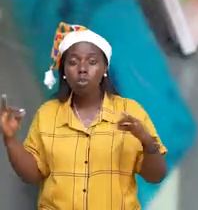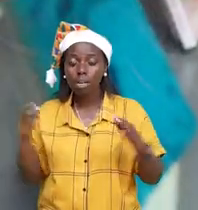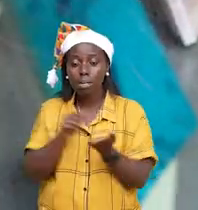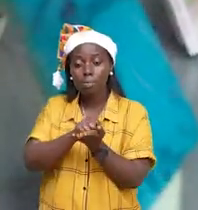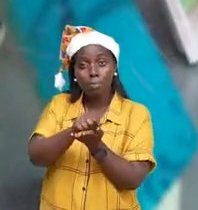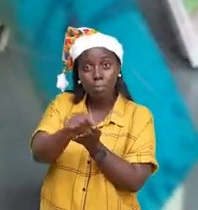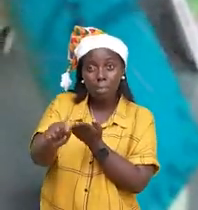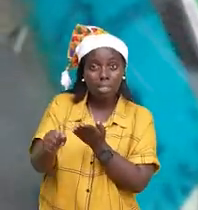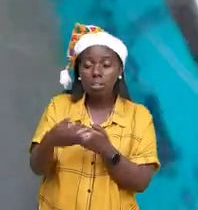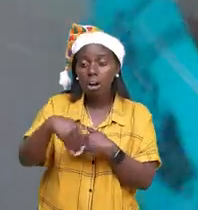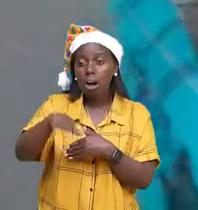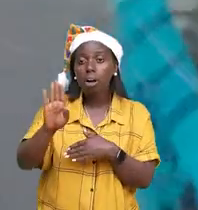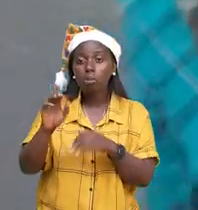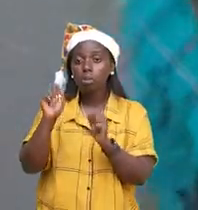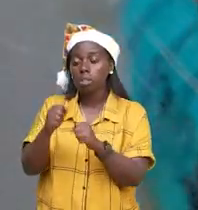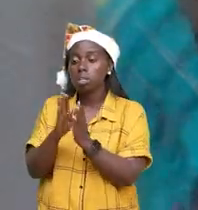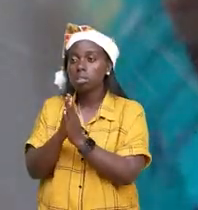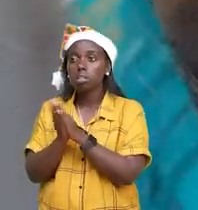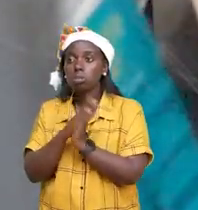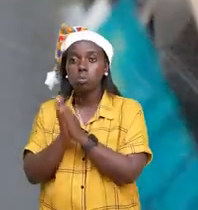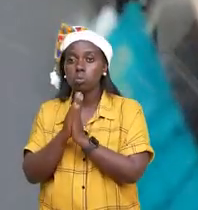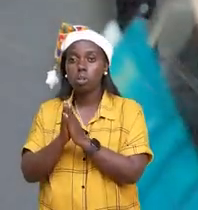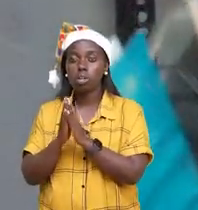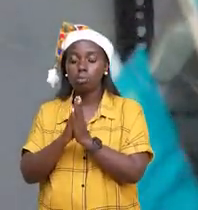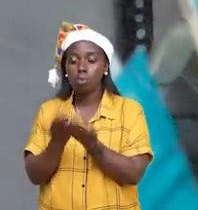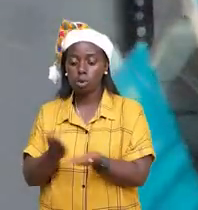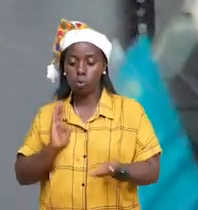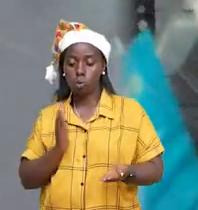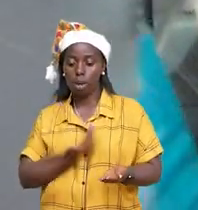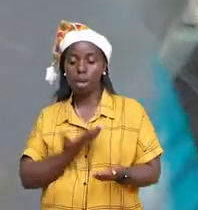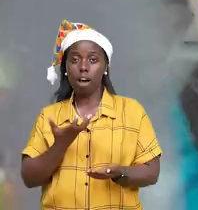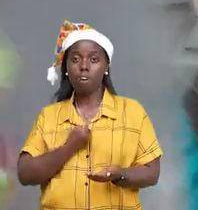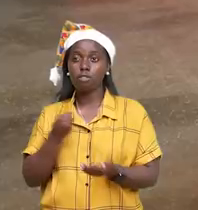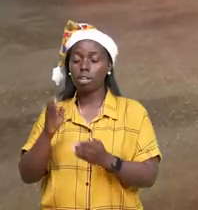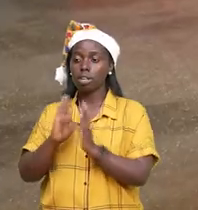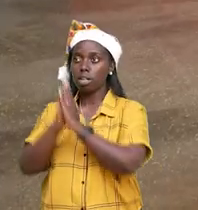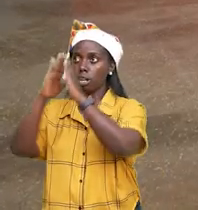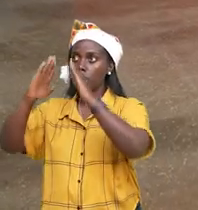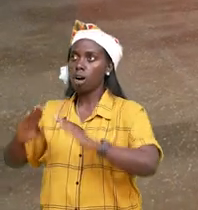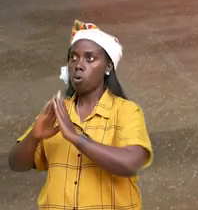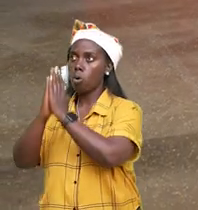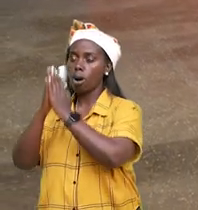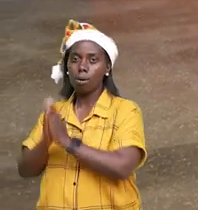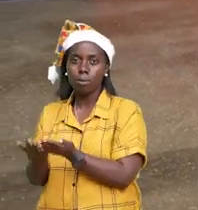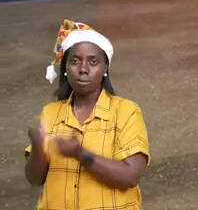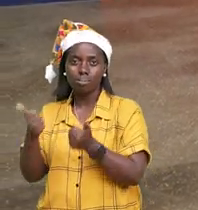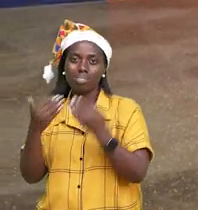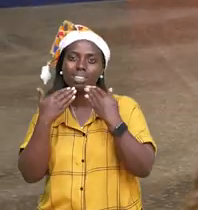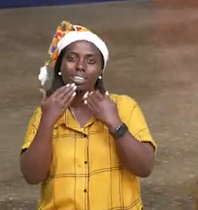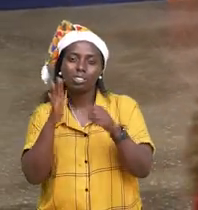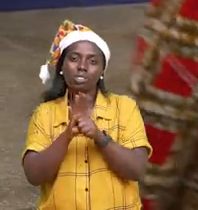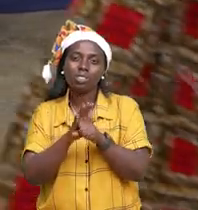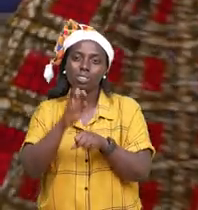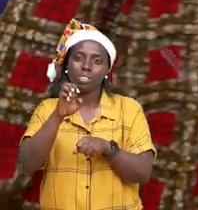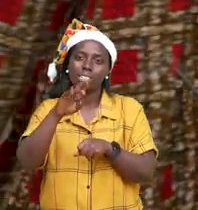print it out physically, like the storybooks we have in our library. Oh, thank you very much,